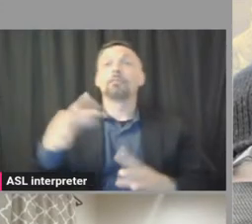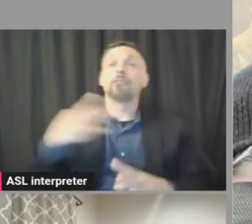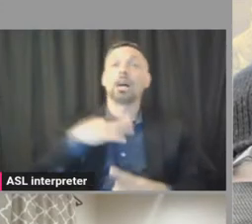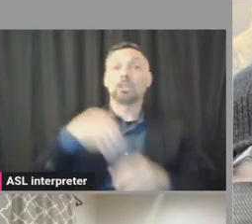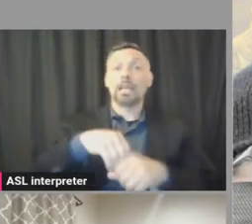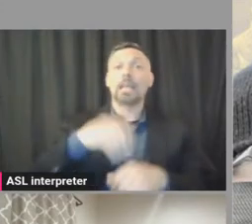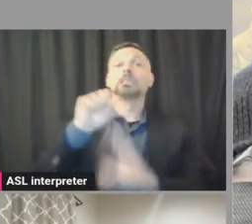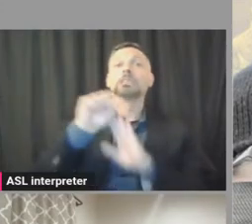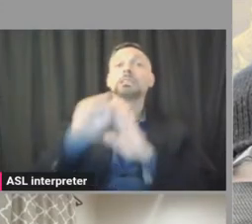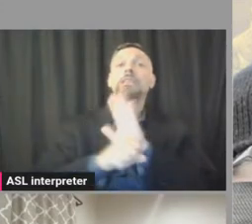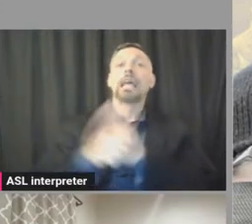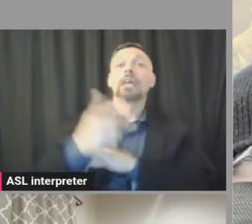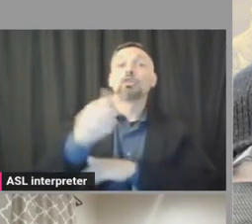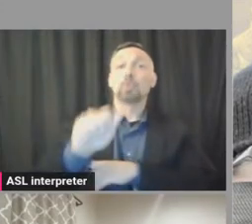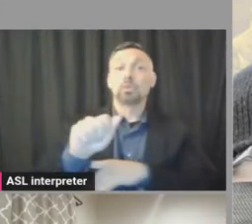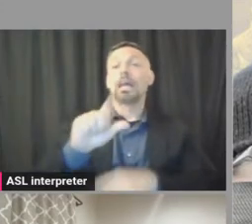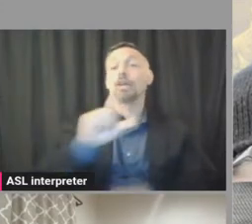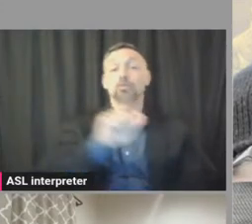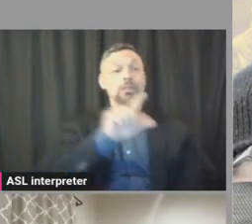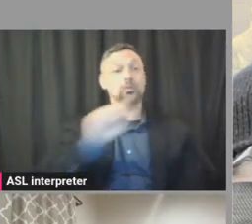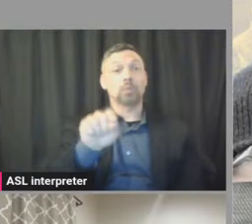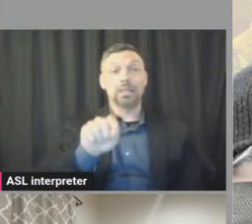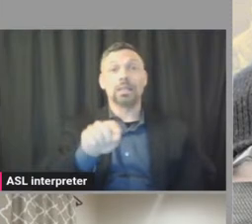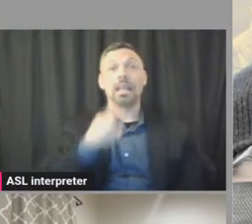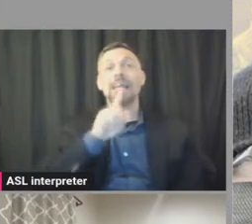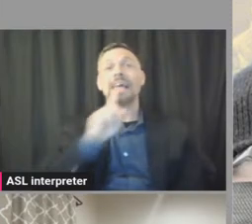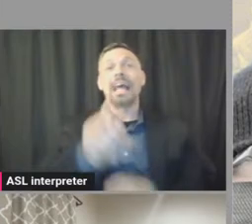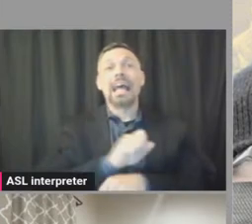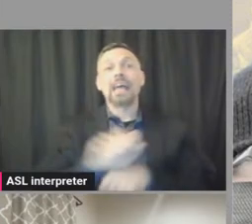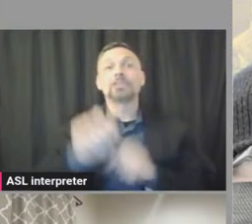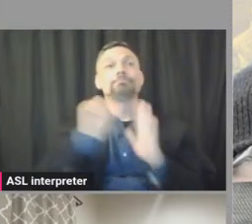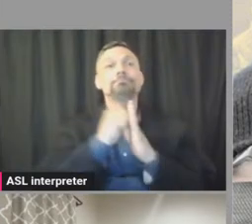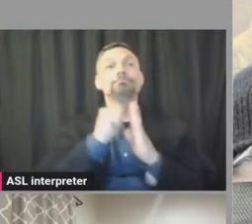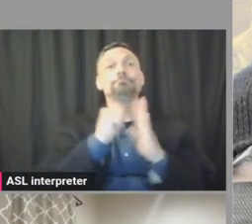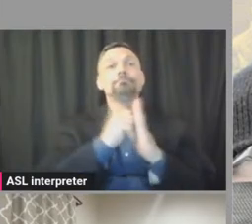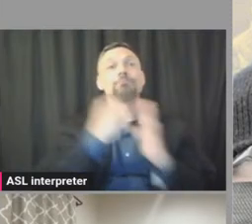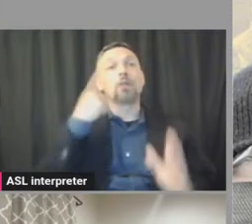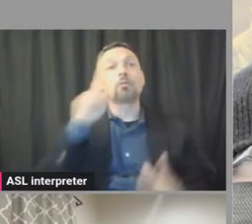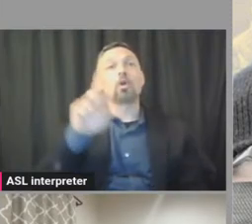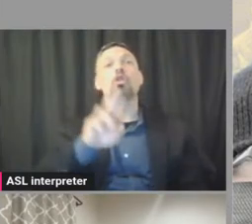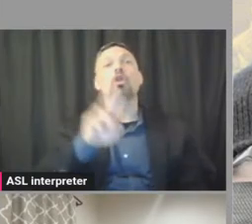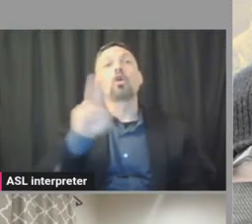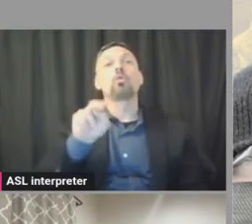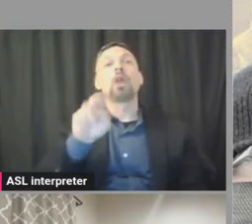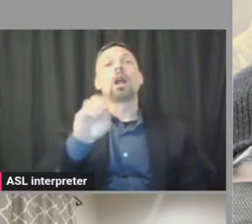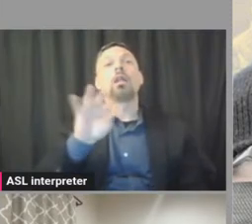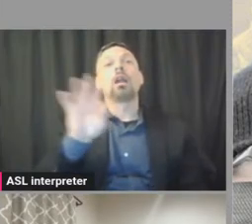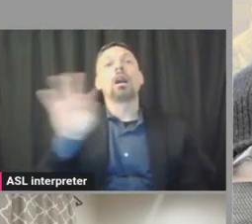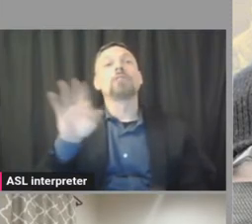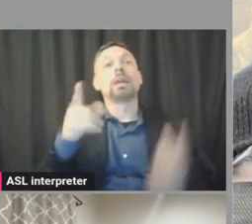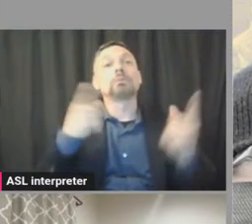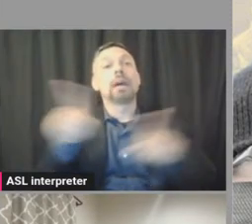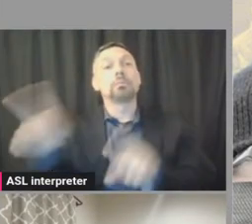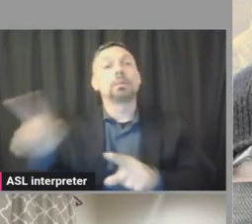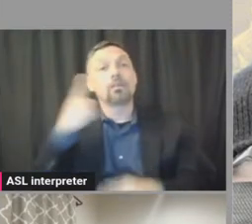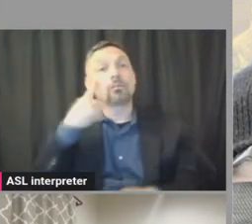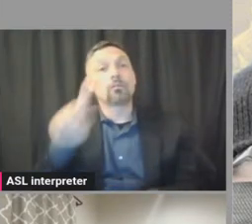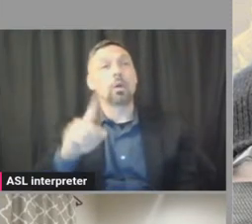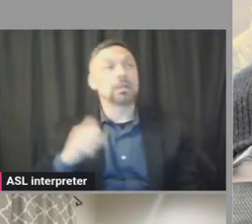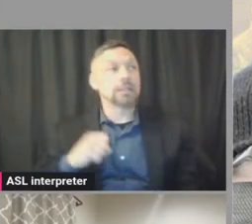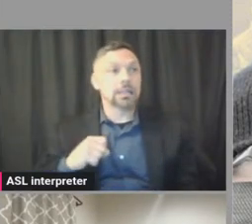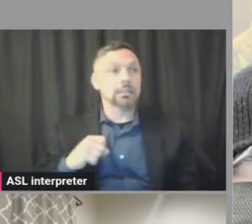Georgia in 2020, and she was actually knocking for the runoff that was happening for, this is